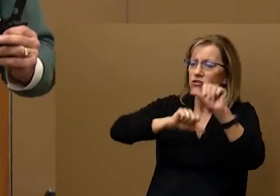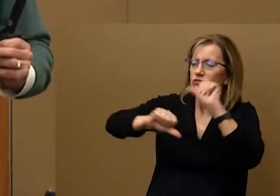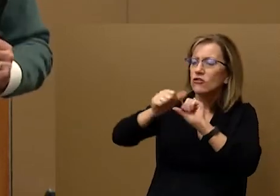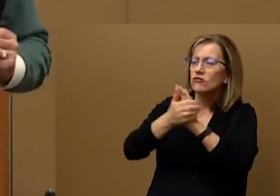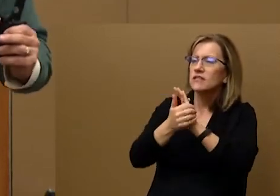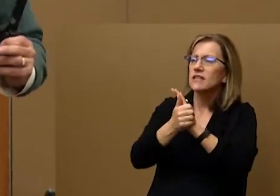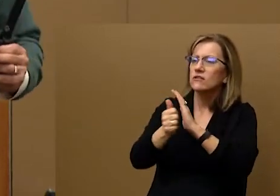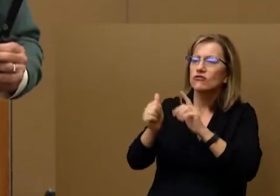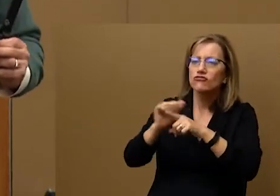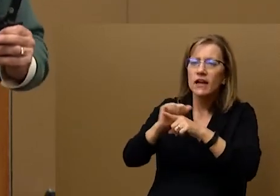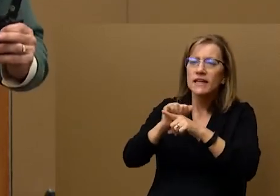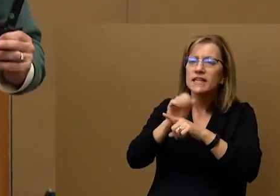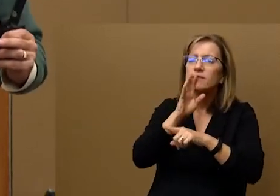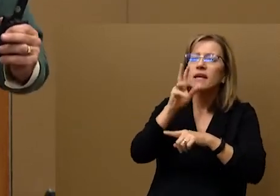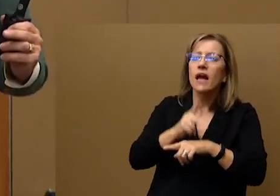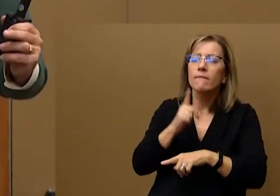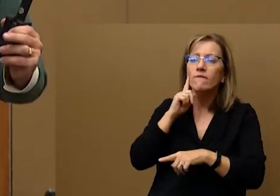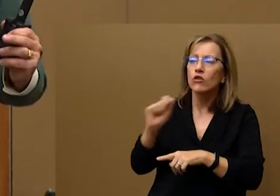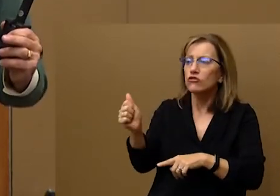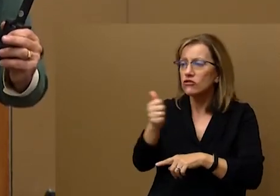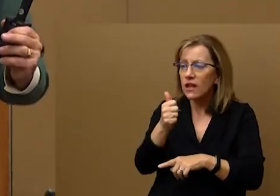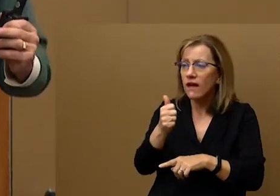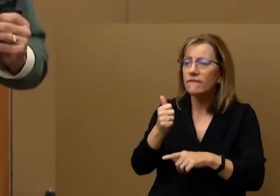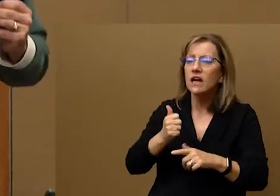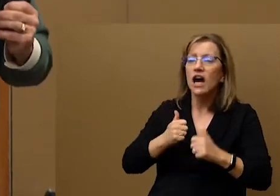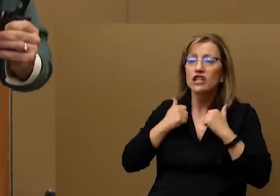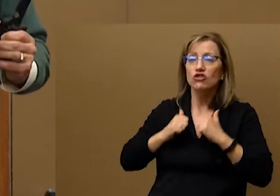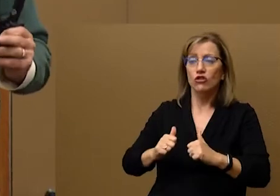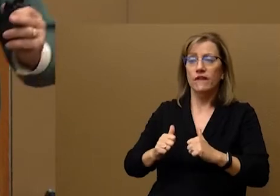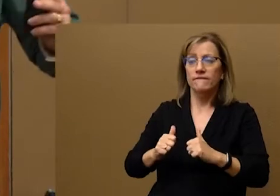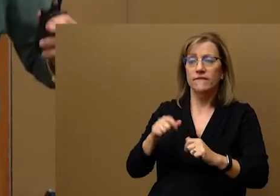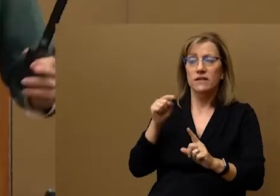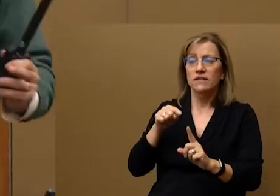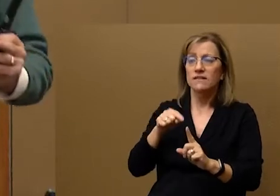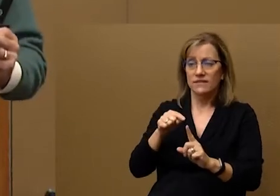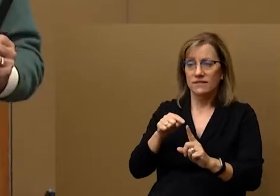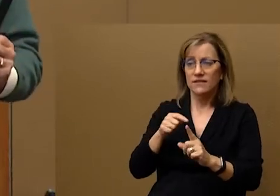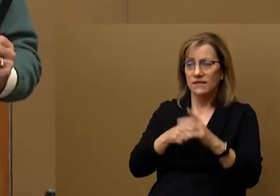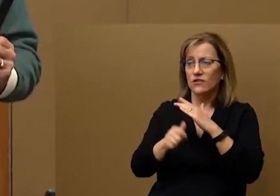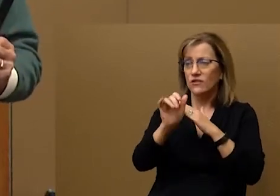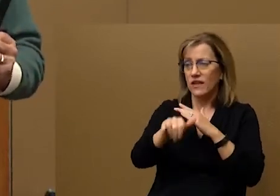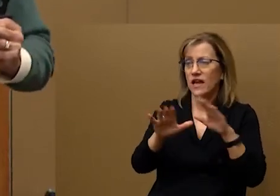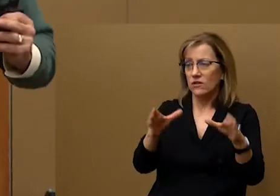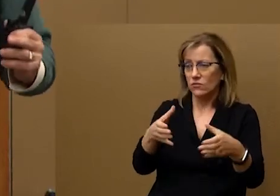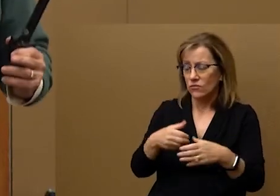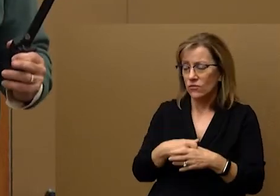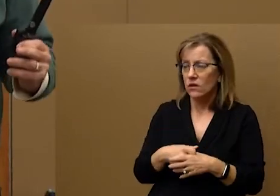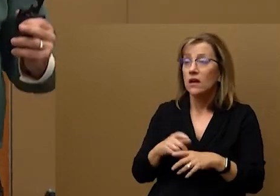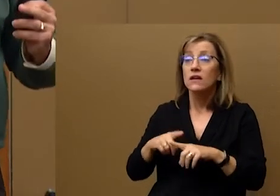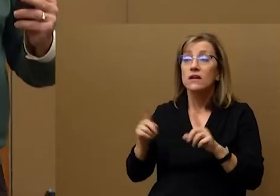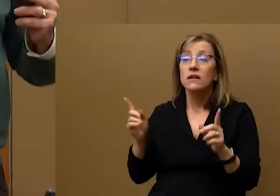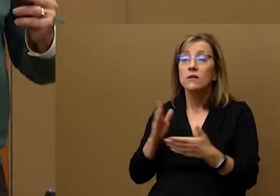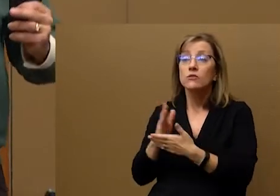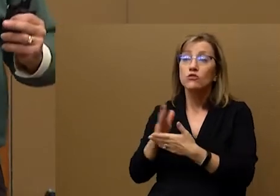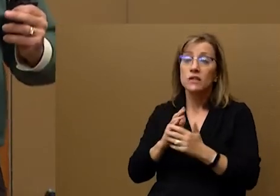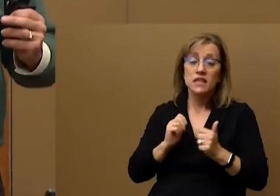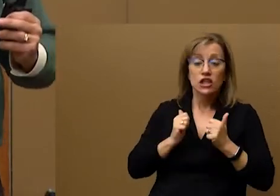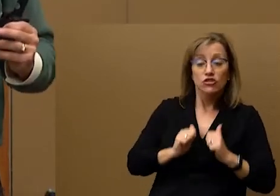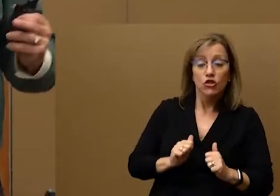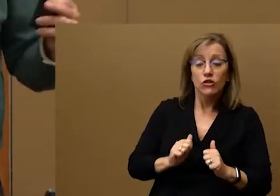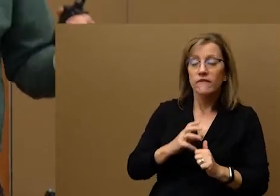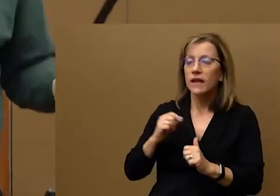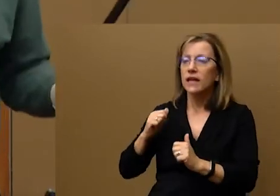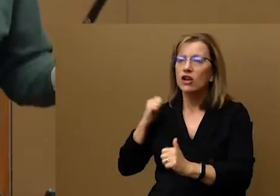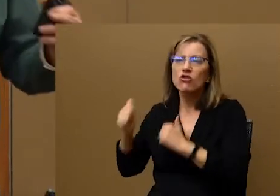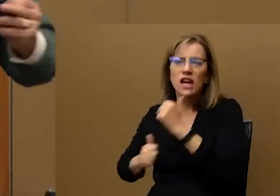kind of social skills training. You know, speaking up for yourself, assertiveness goes into that category. Assertiveness, the